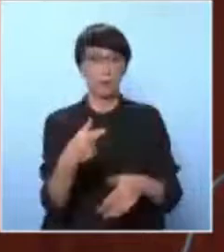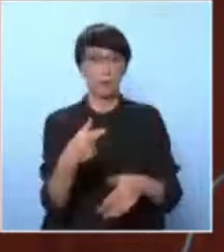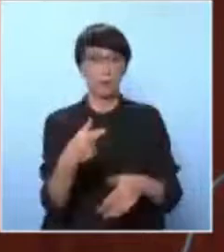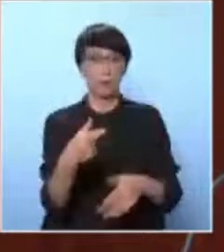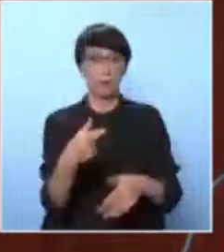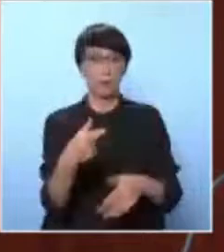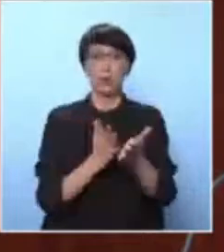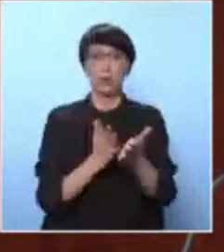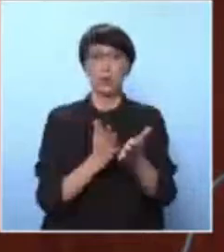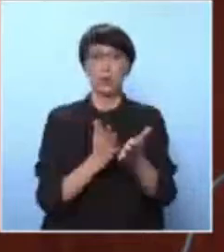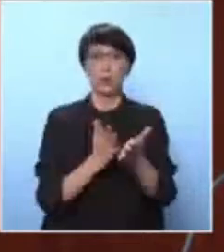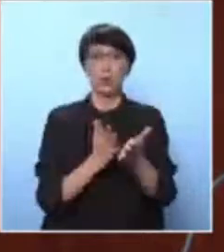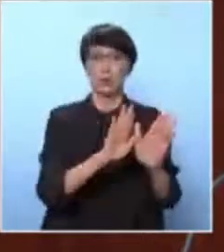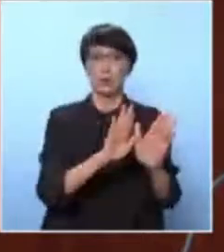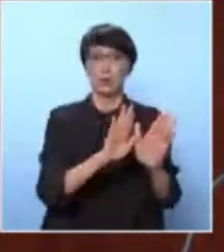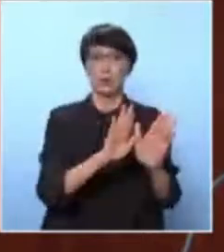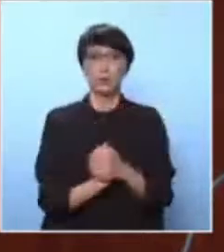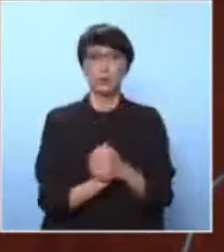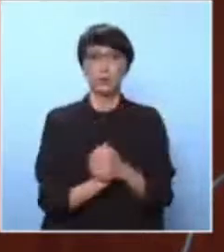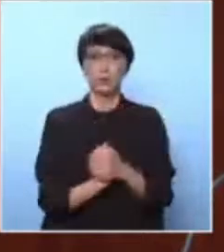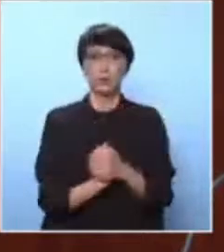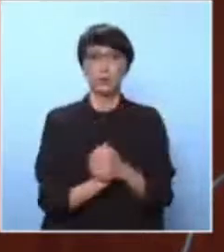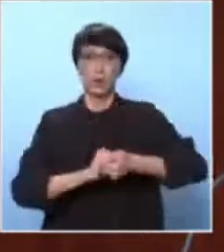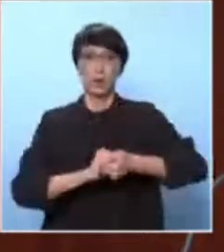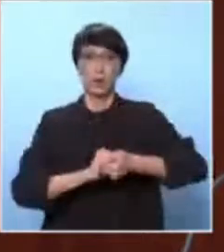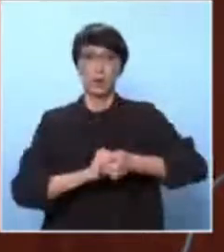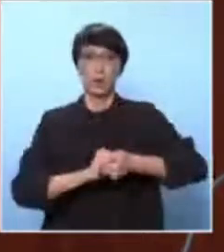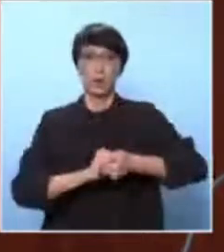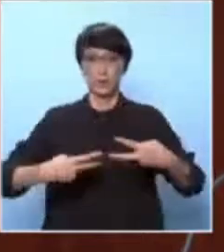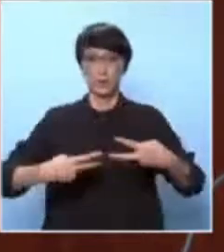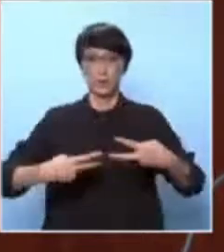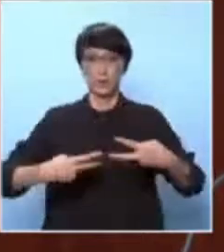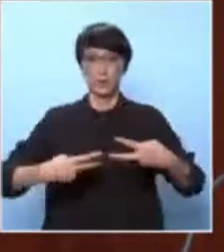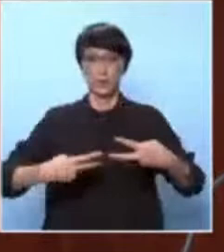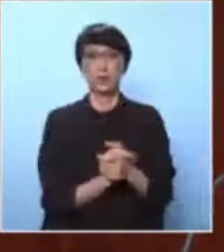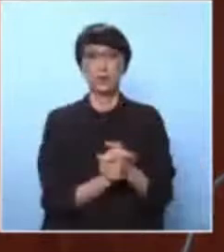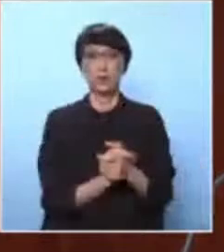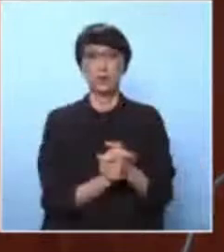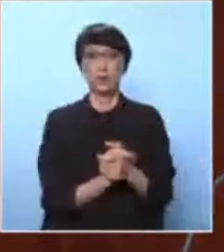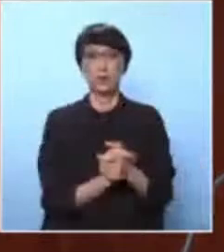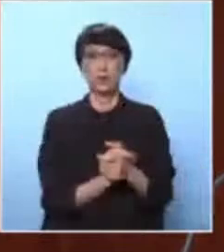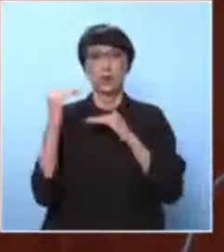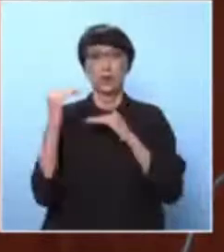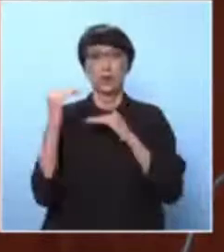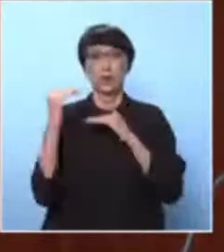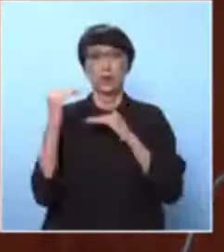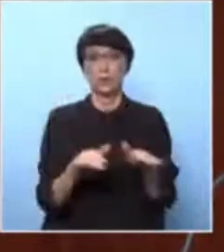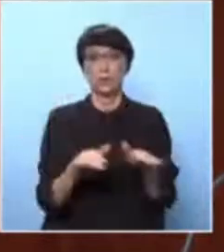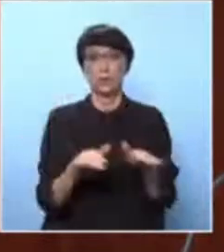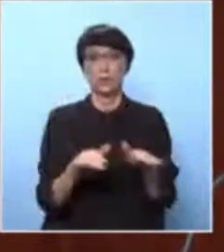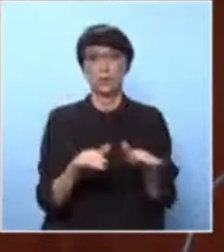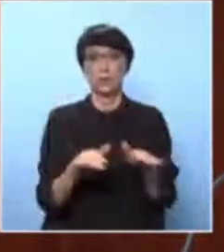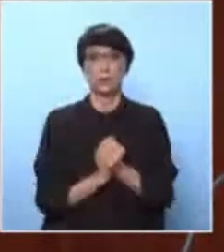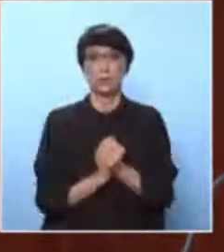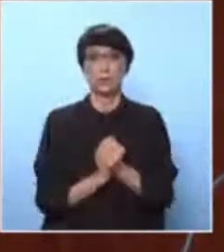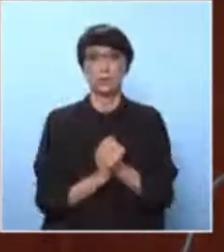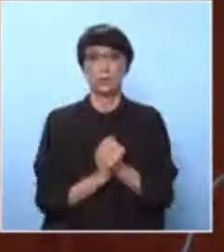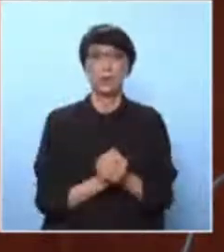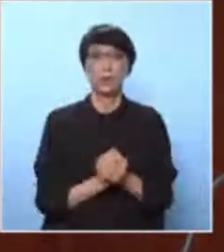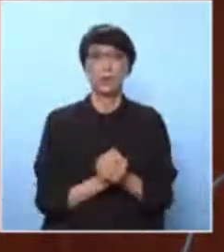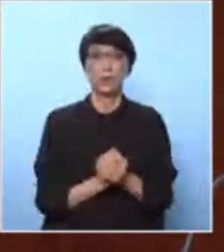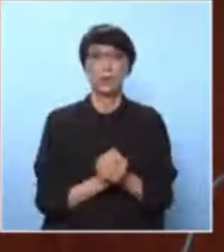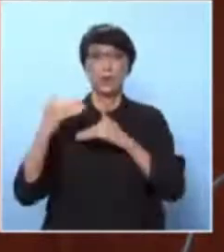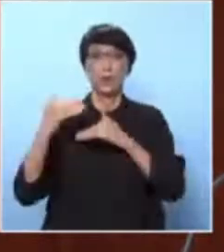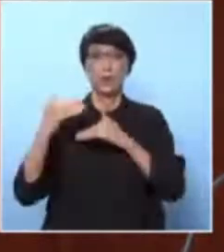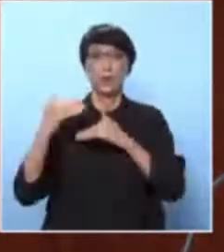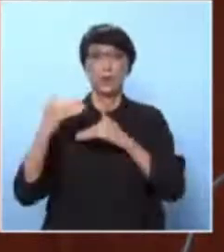and develop our maritime streams in collaboration with the trade. 3. Expand the local maritime network. We have